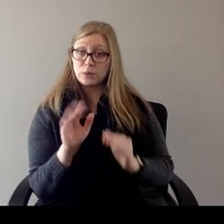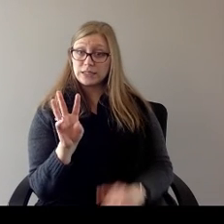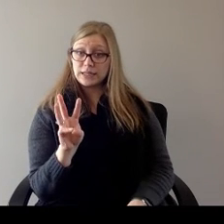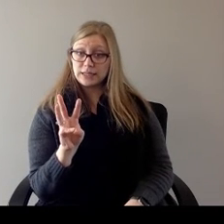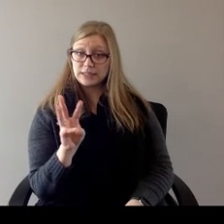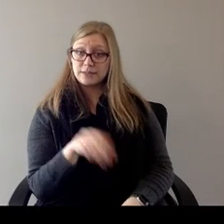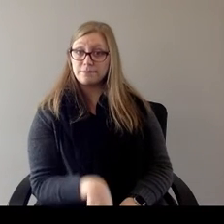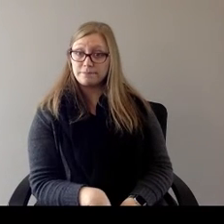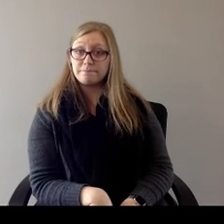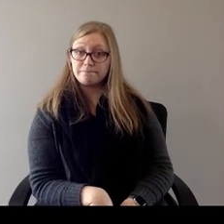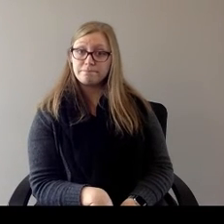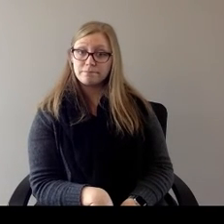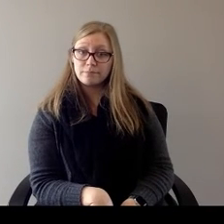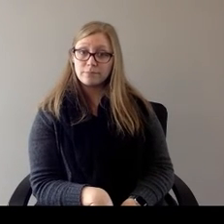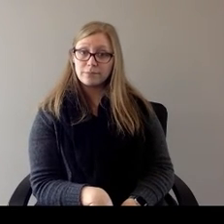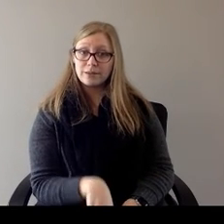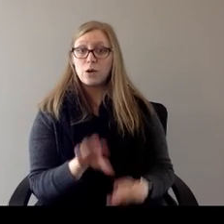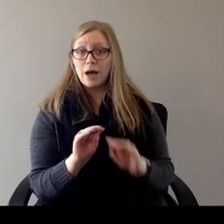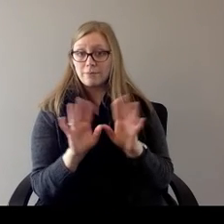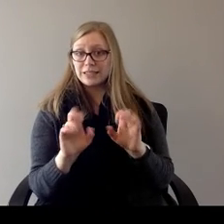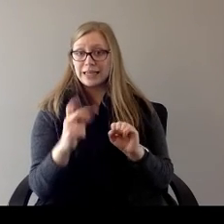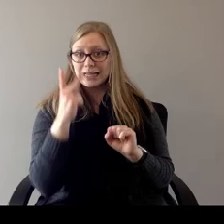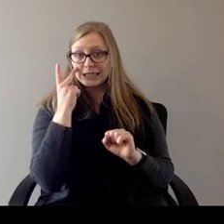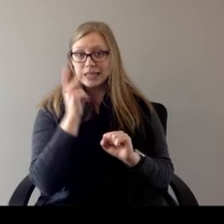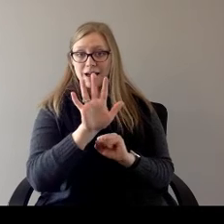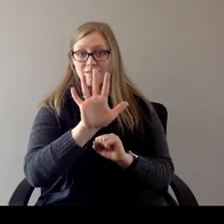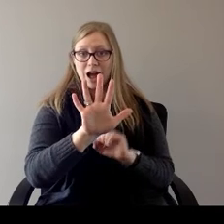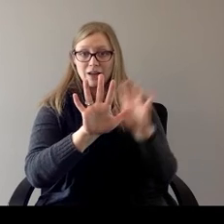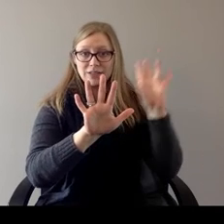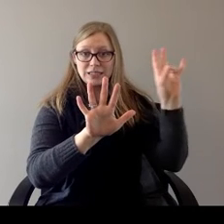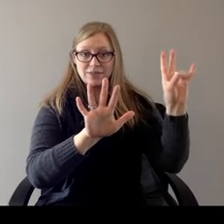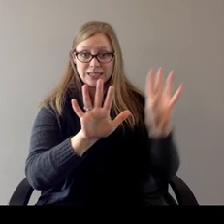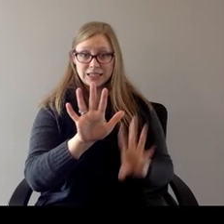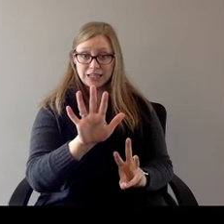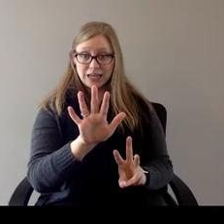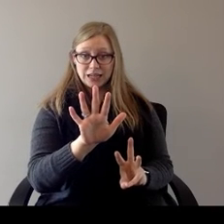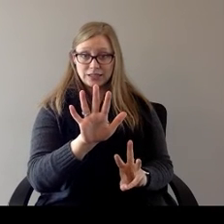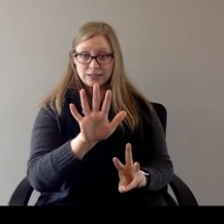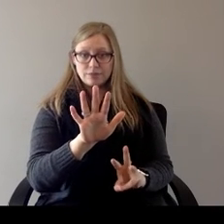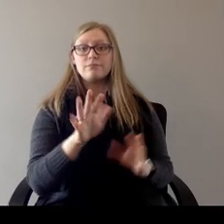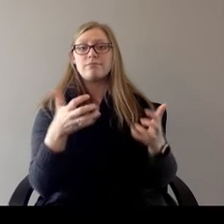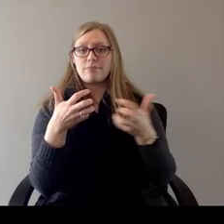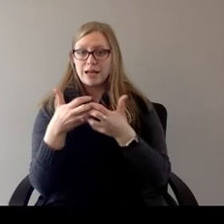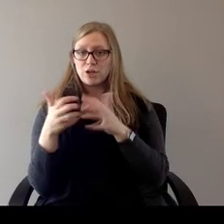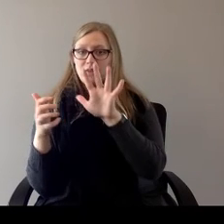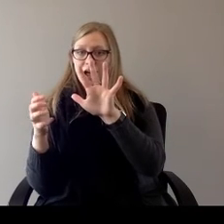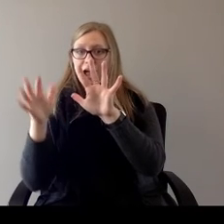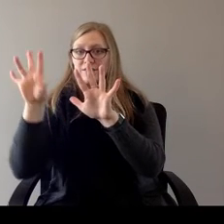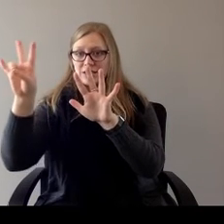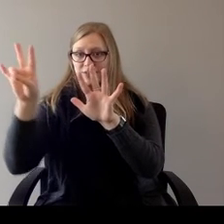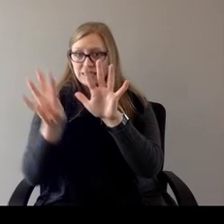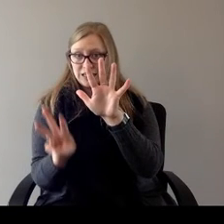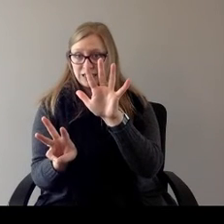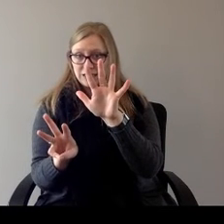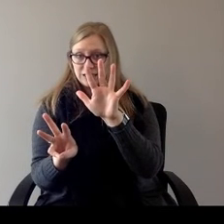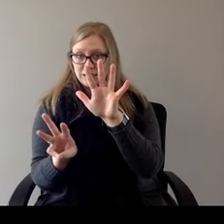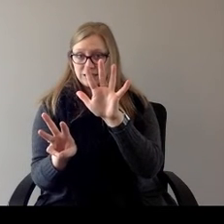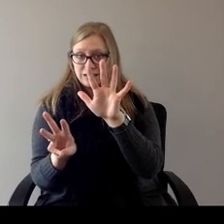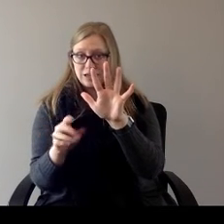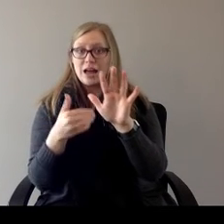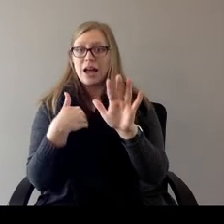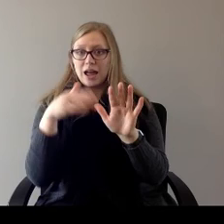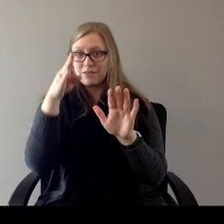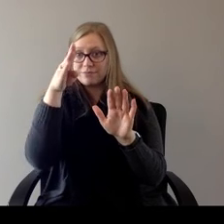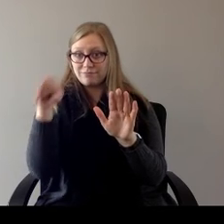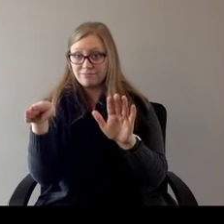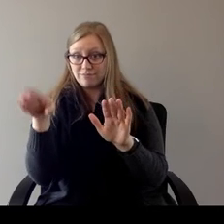6. And so we can clearly see that my sides, I have a side that's 7, a side that's